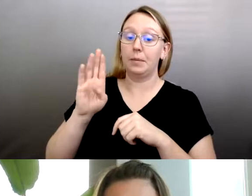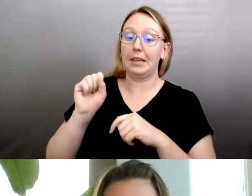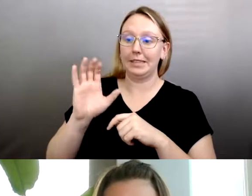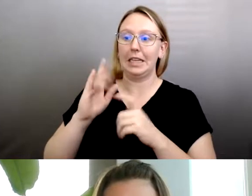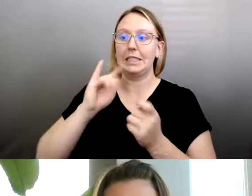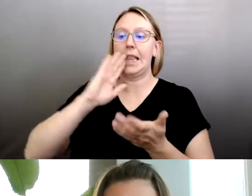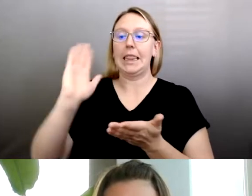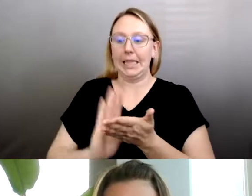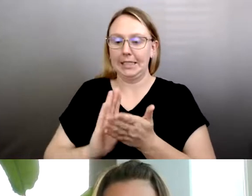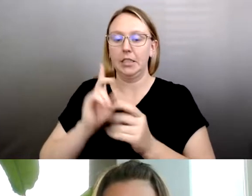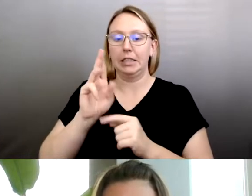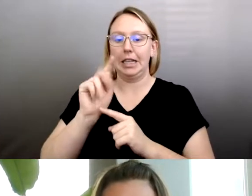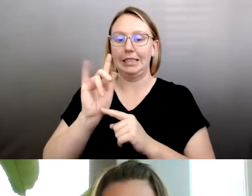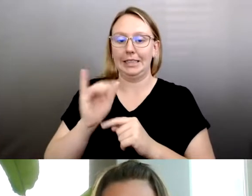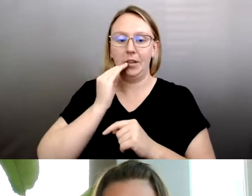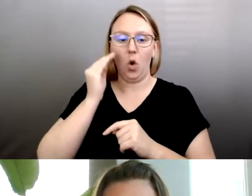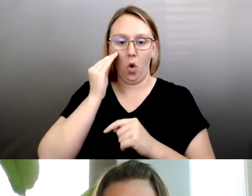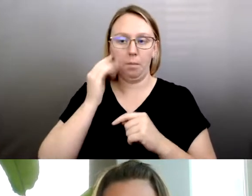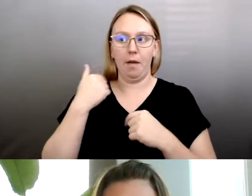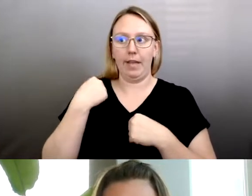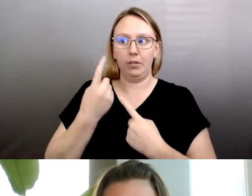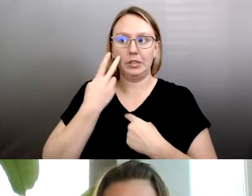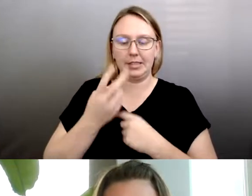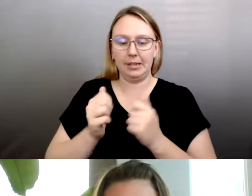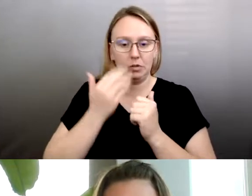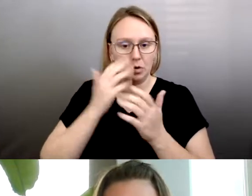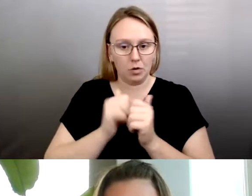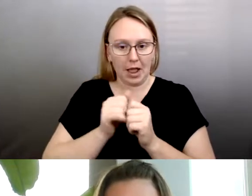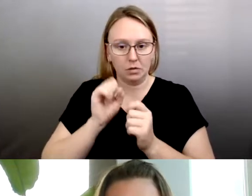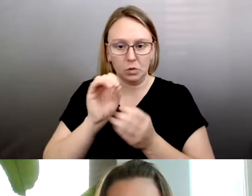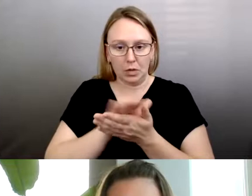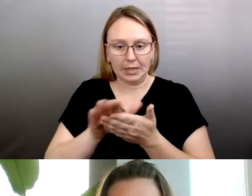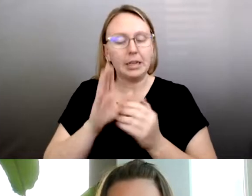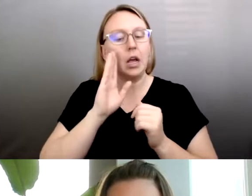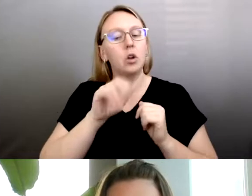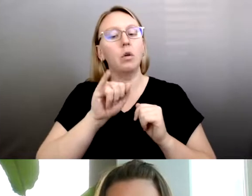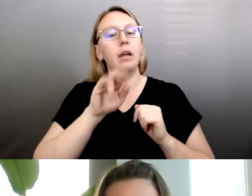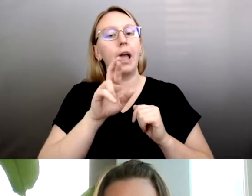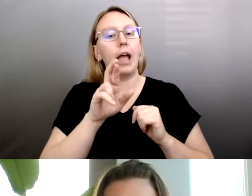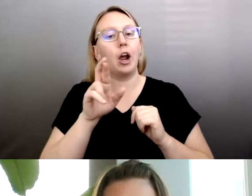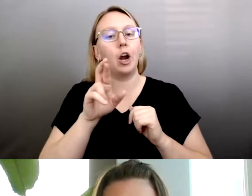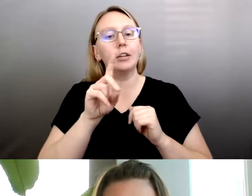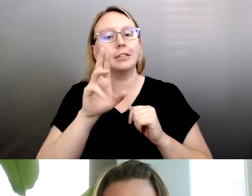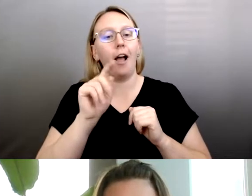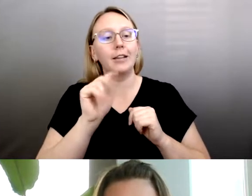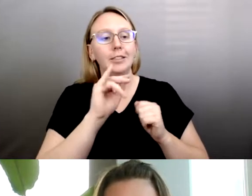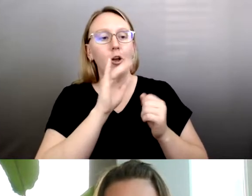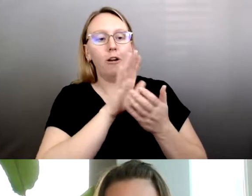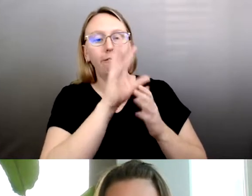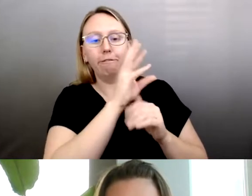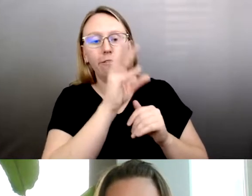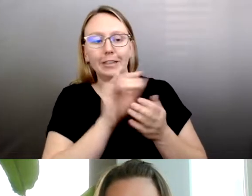honestly don't know how it's so clean. We do have the air ducts kind of vacuumed out once a decade or so. But we do